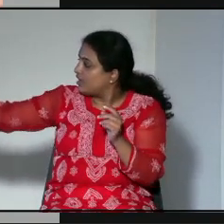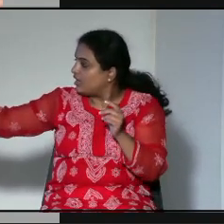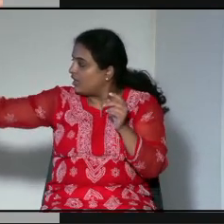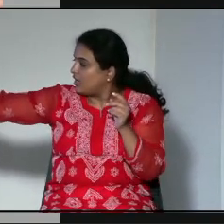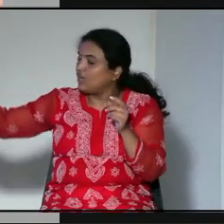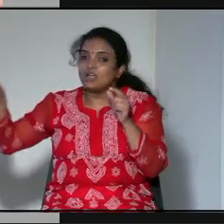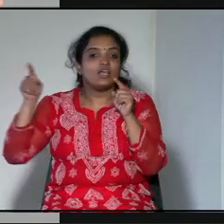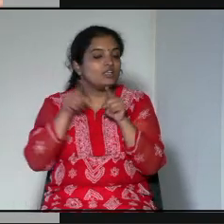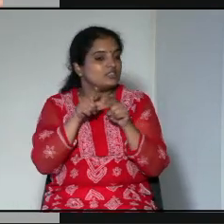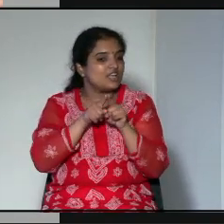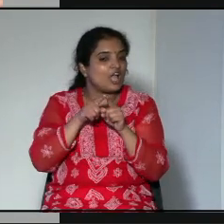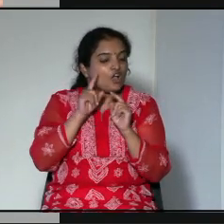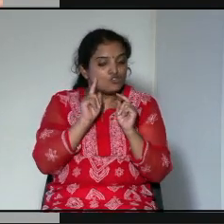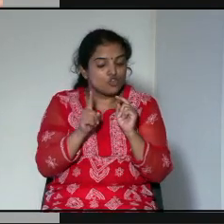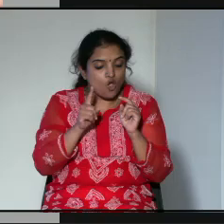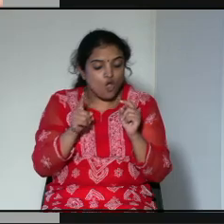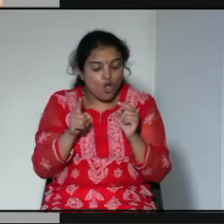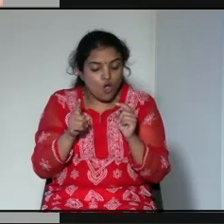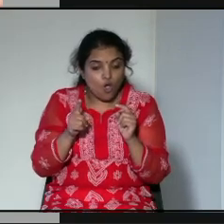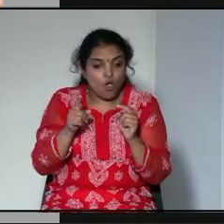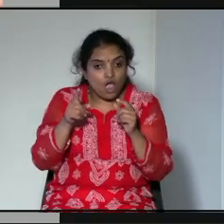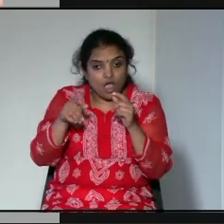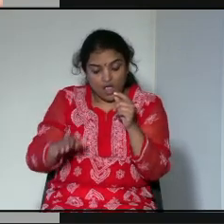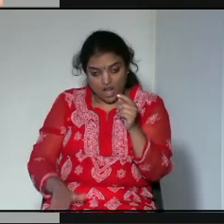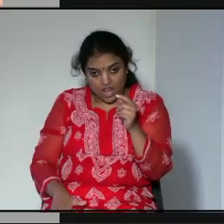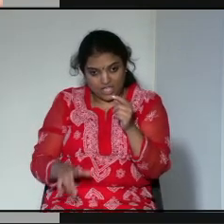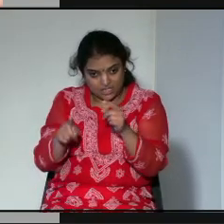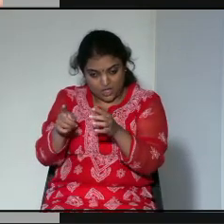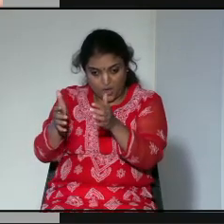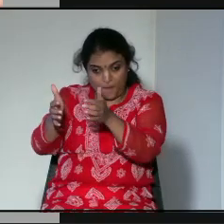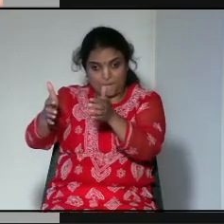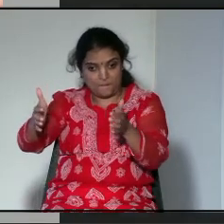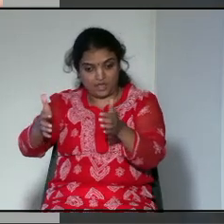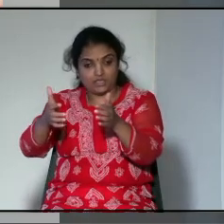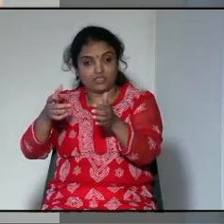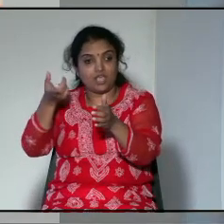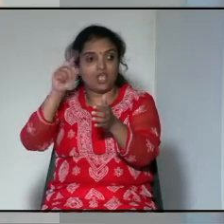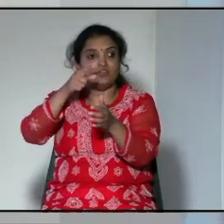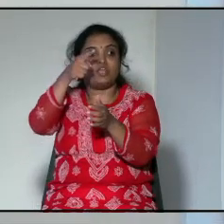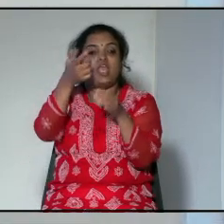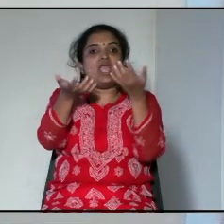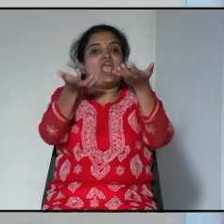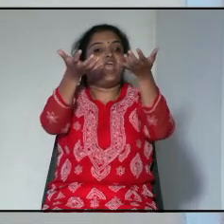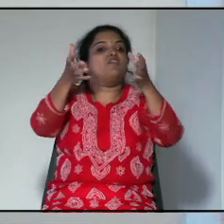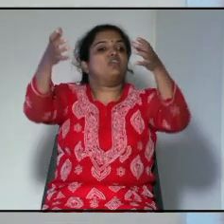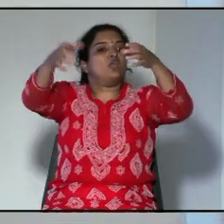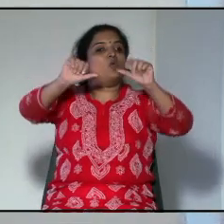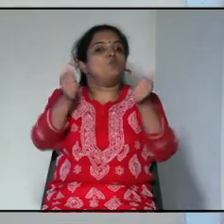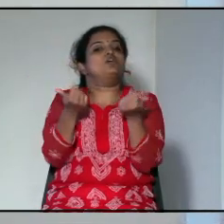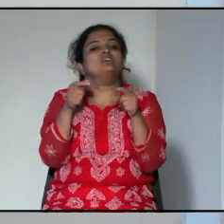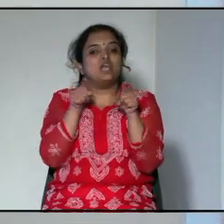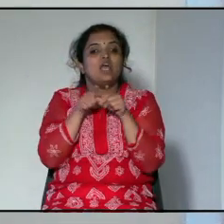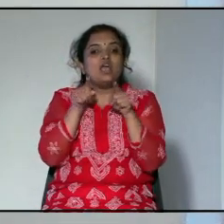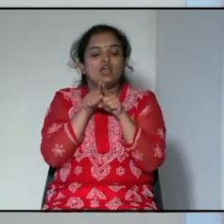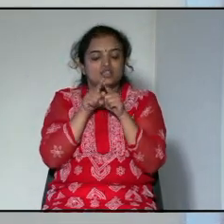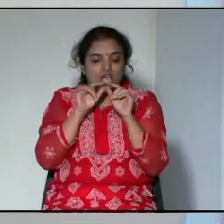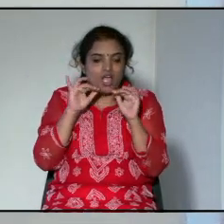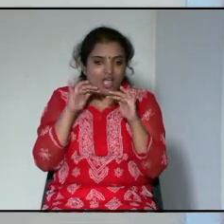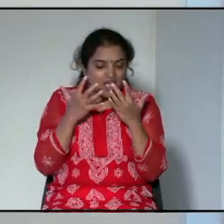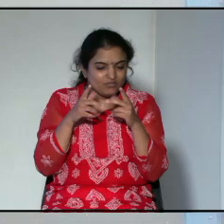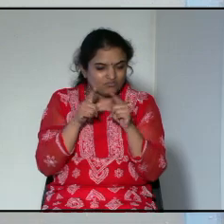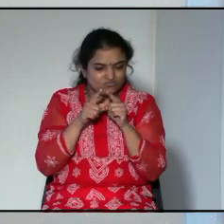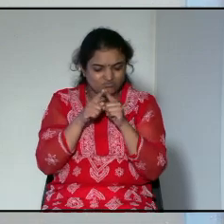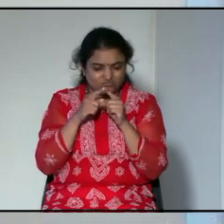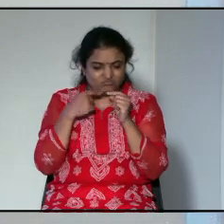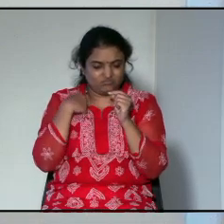the legs could carry the weight, and then only could you move upwards. Okay. Her worry